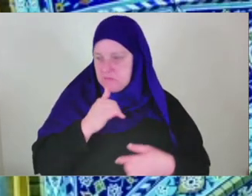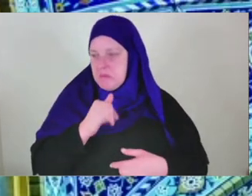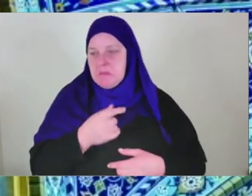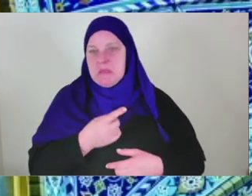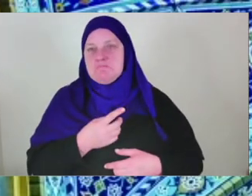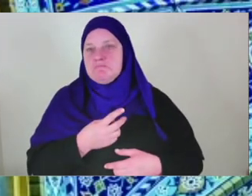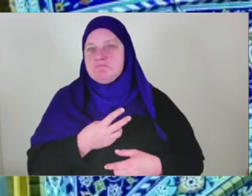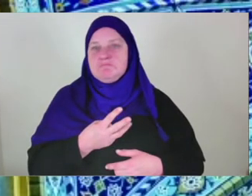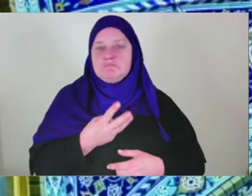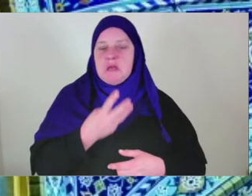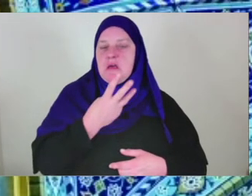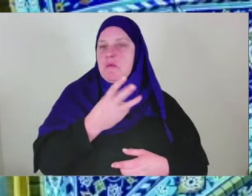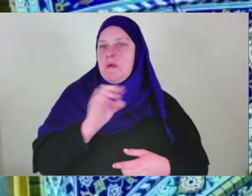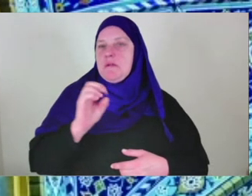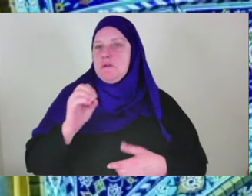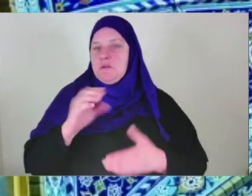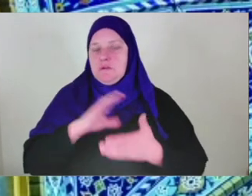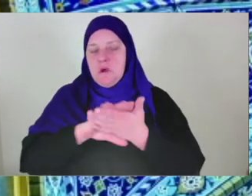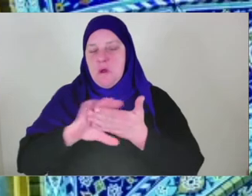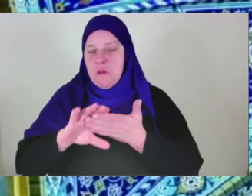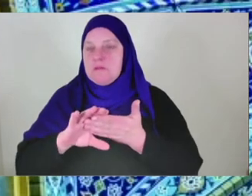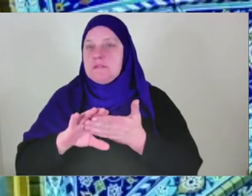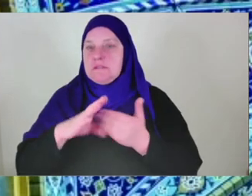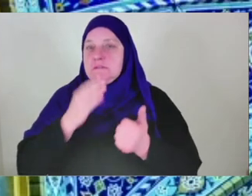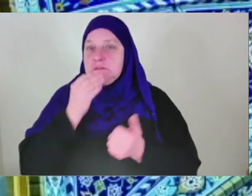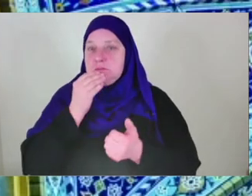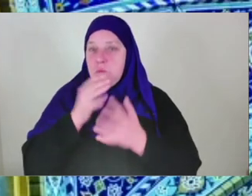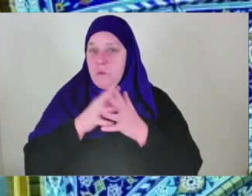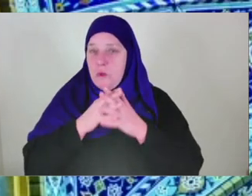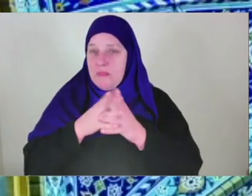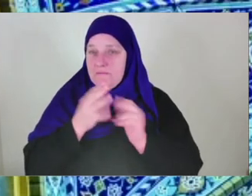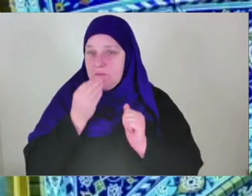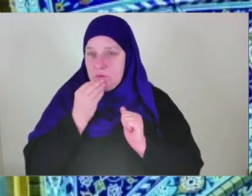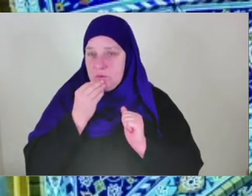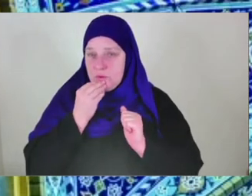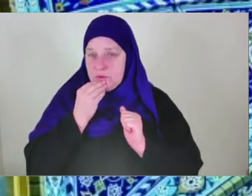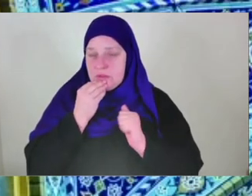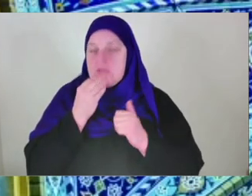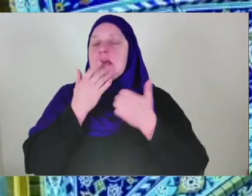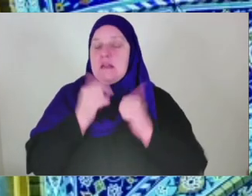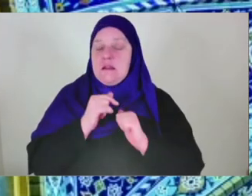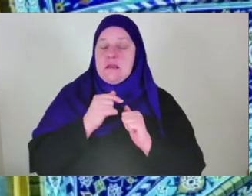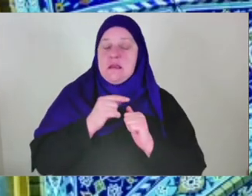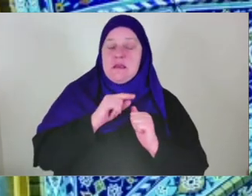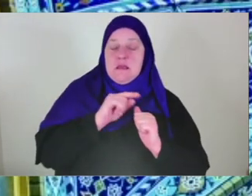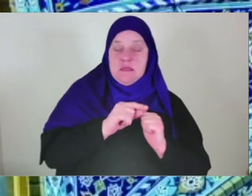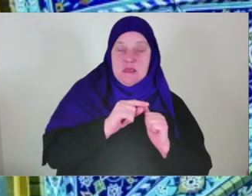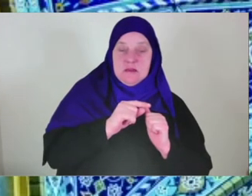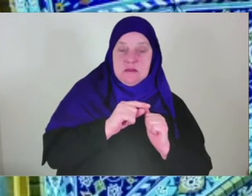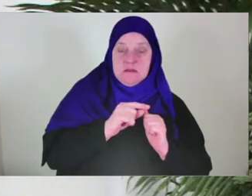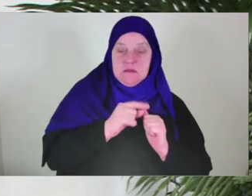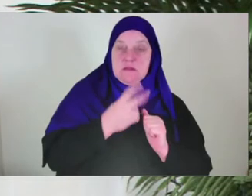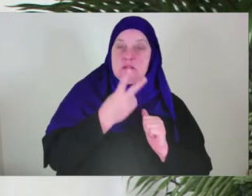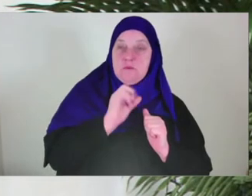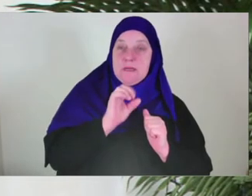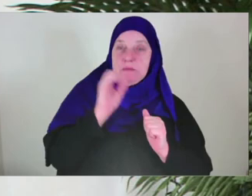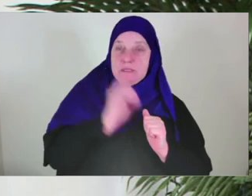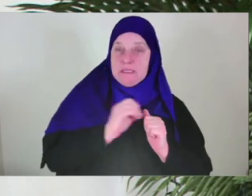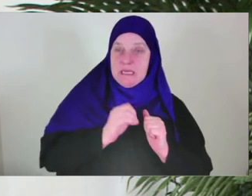food items left in my house. And this will be the khums of the extra food in my house. Sheikh, thank